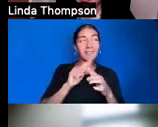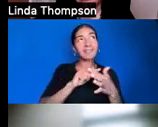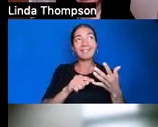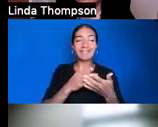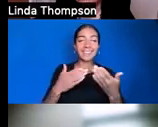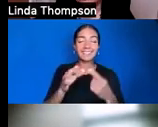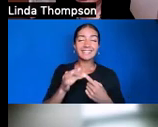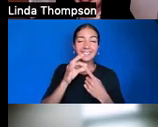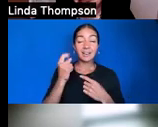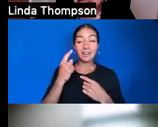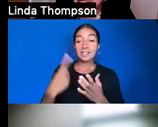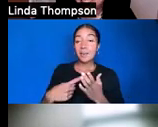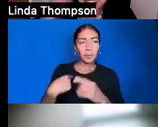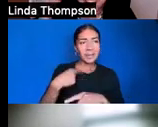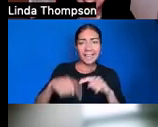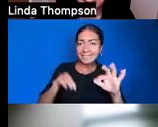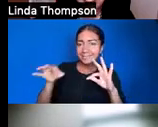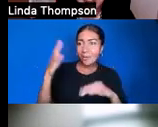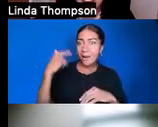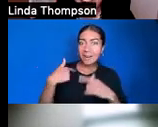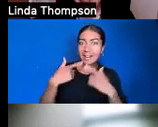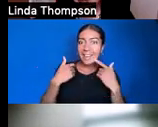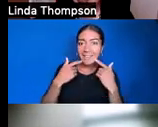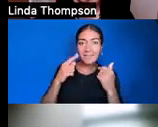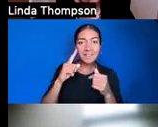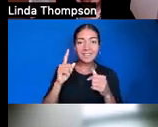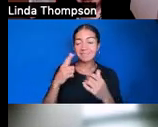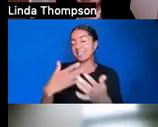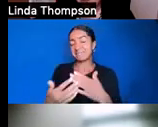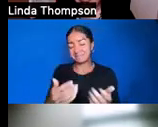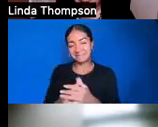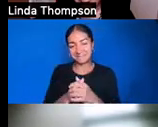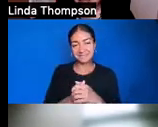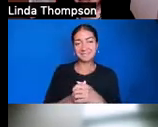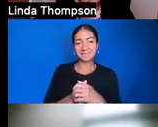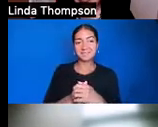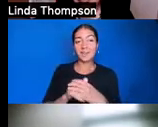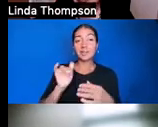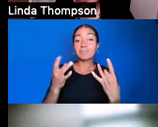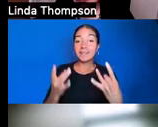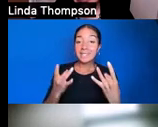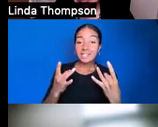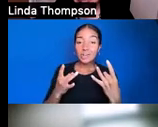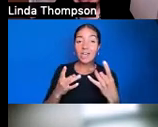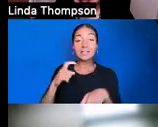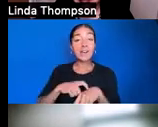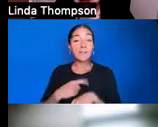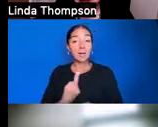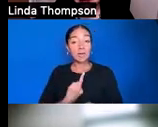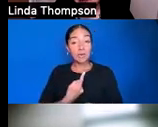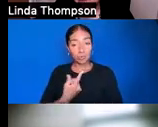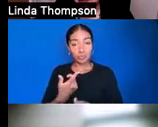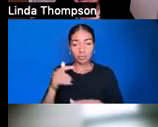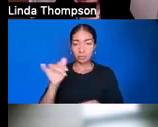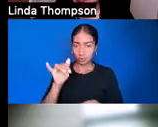even talk about why we're laughing. Anyway, meditation and solitude is